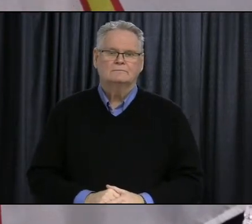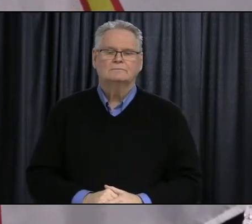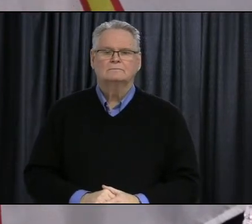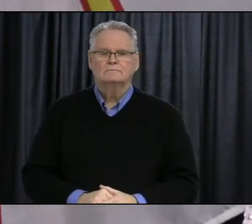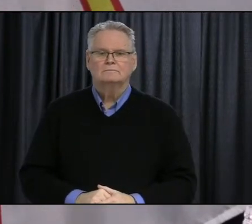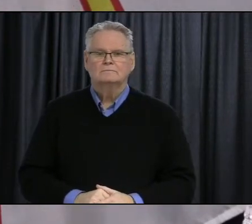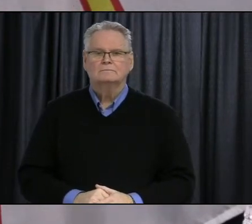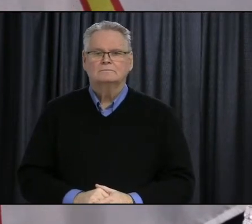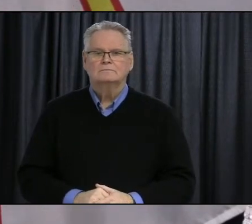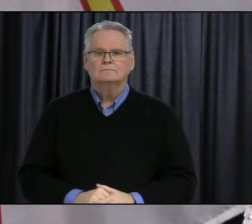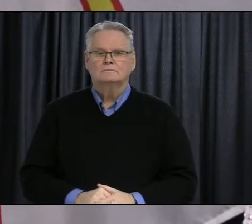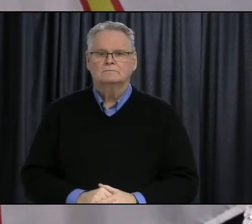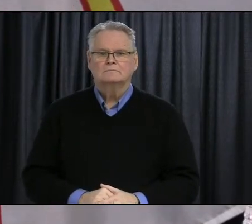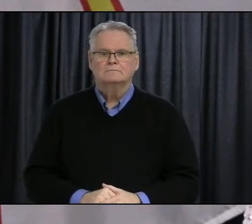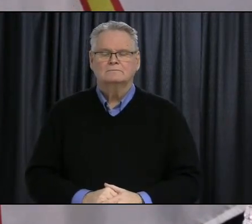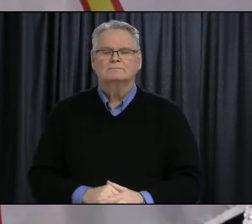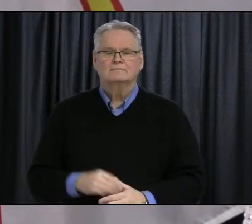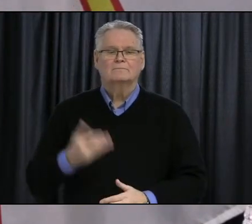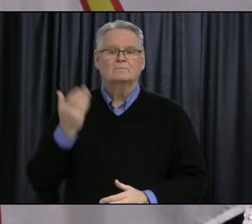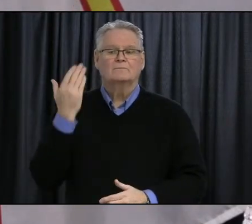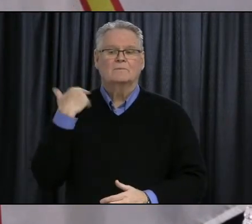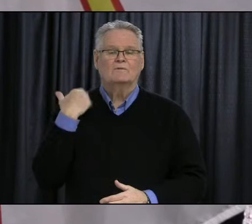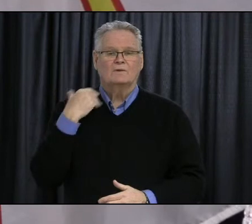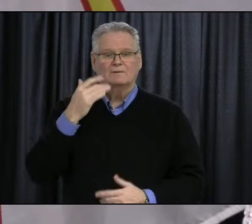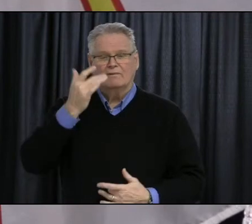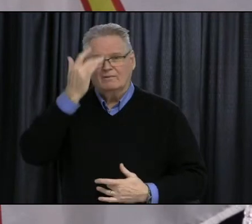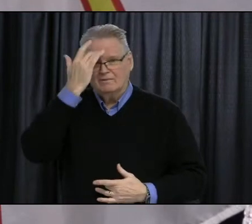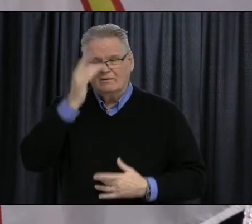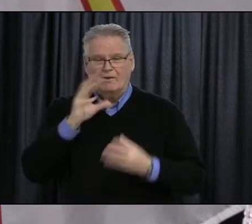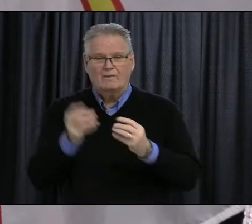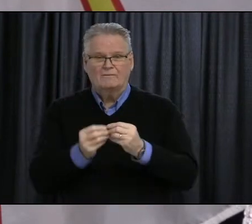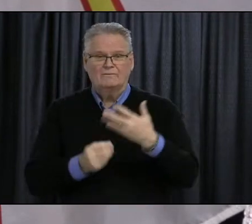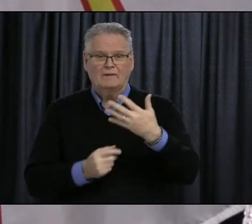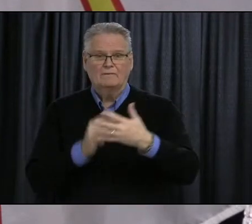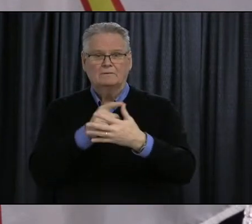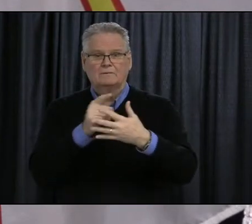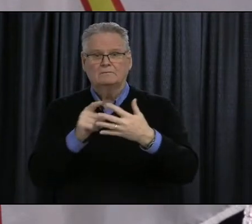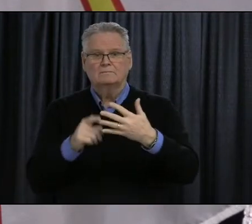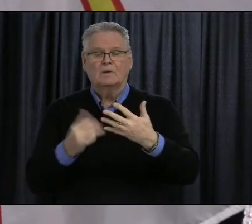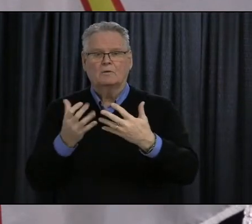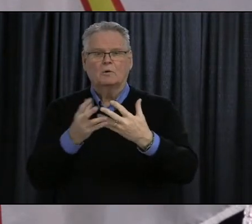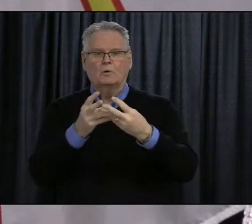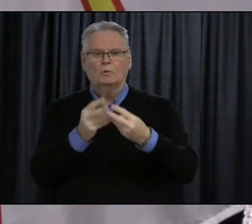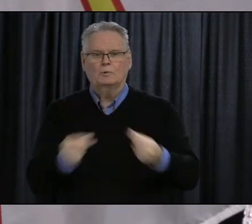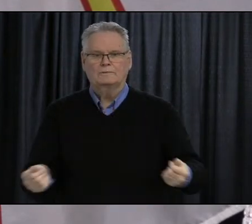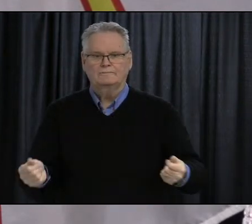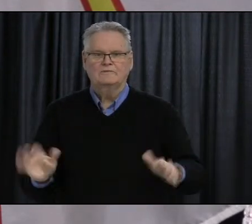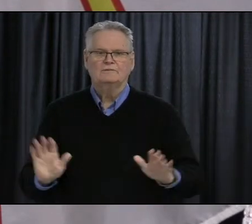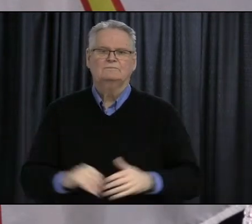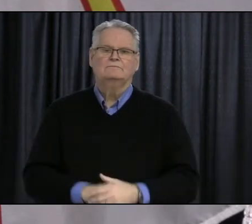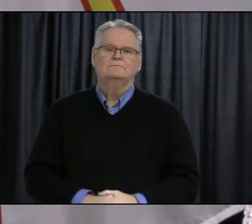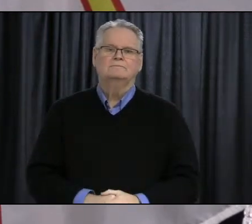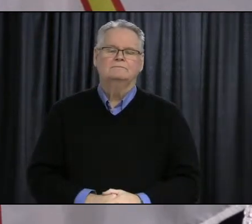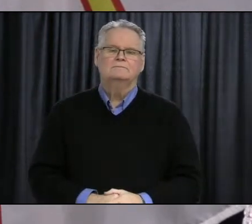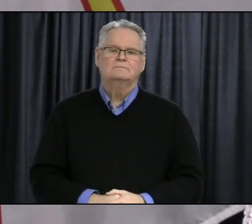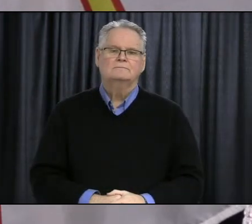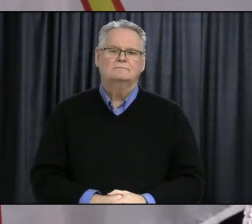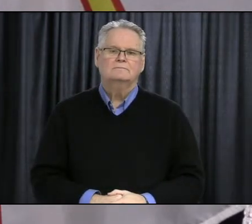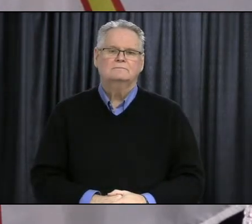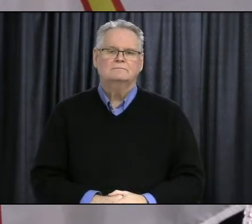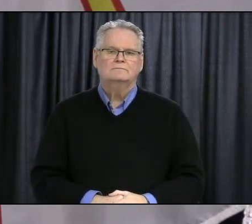potential exposures in several establishments, over 200 individuals have been tested for